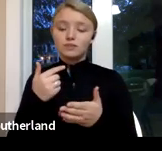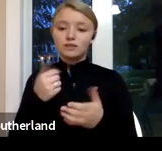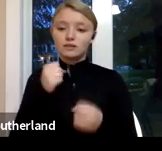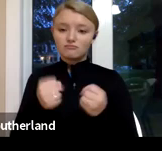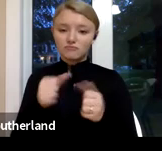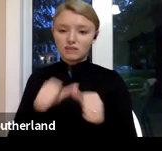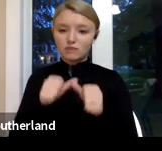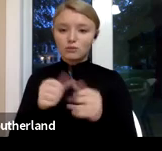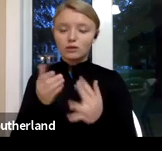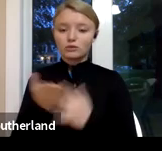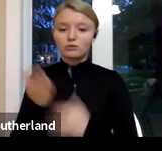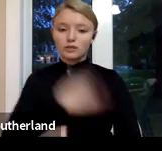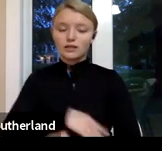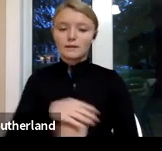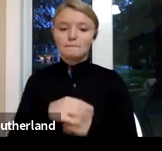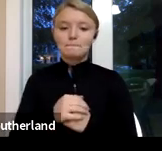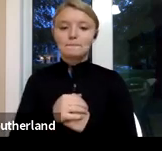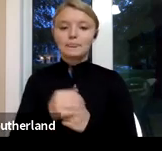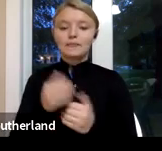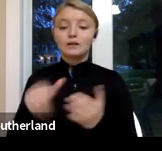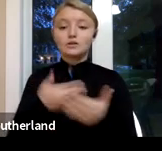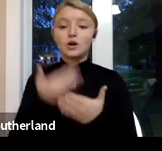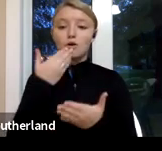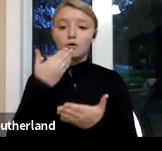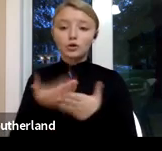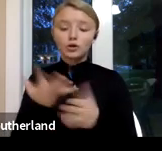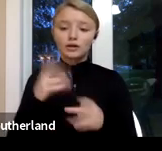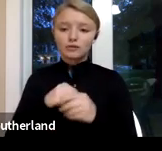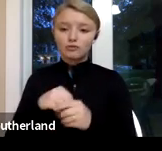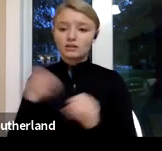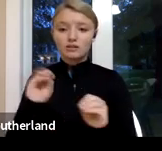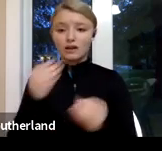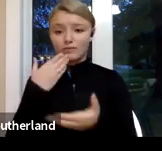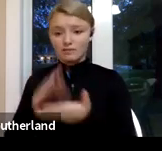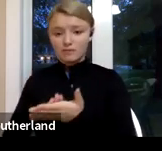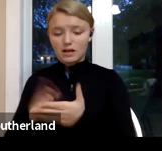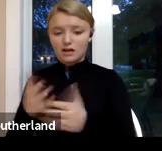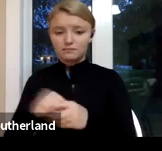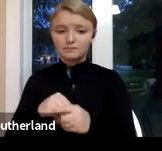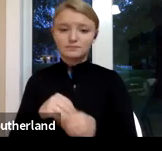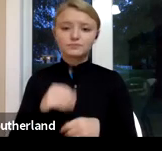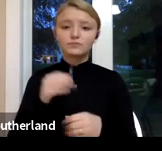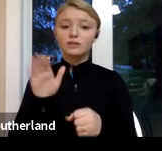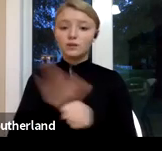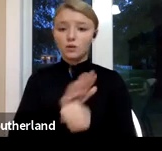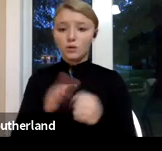good ingredients, none of the bad. So you get a whole box of those with the Ningxia Red Kit.